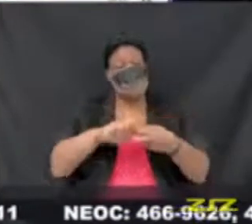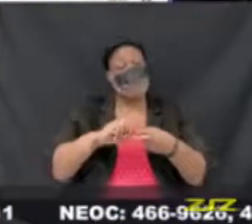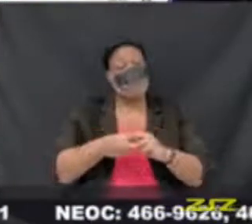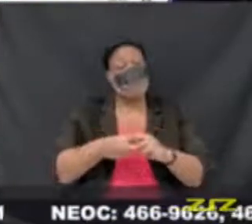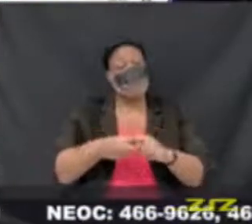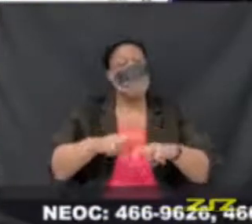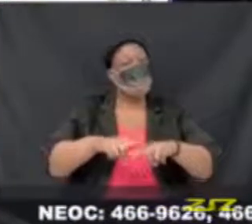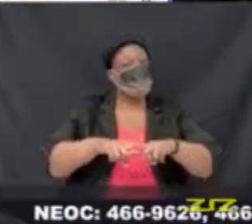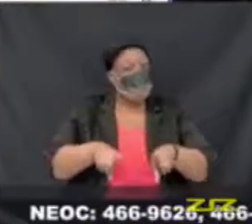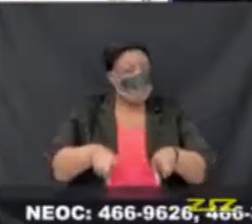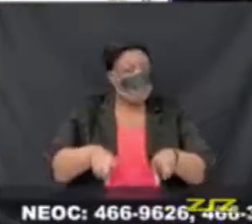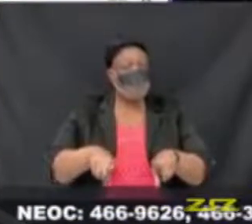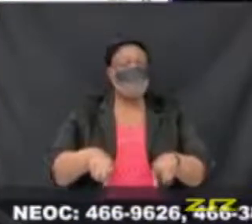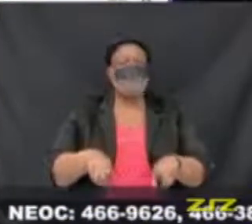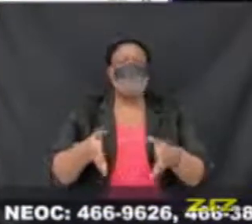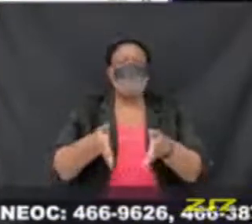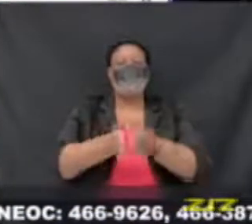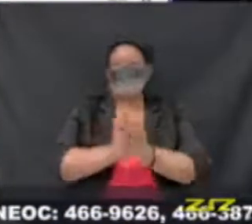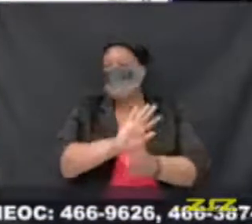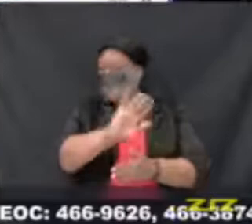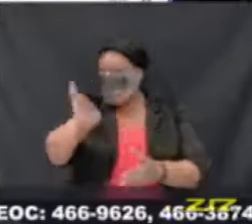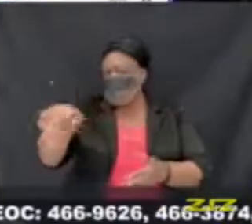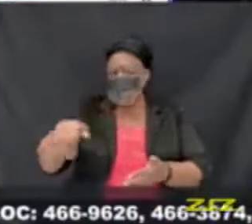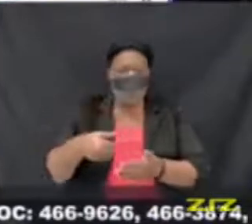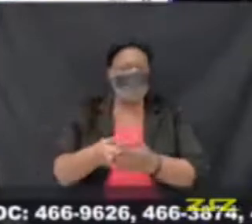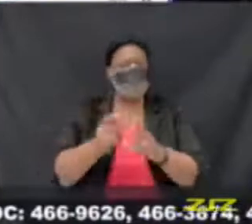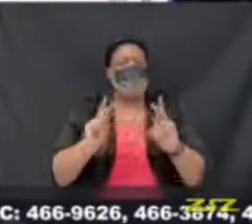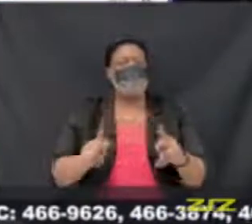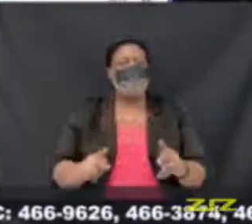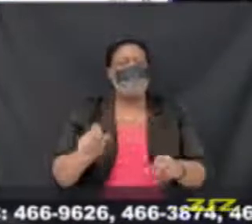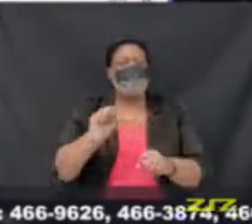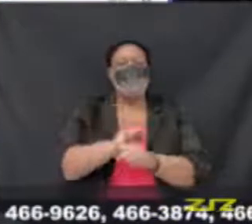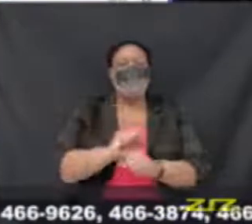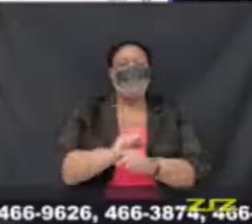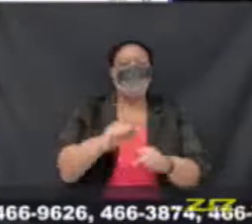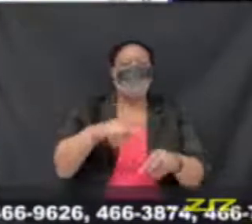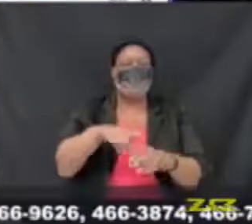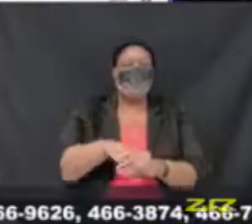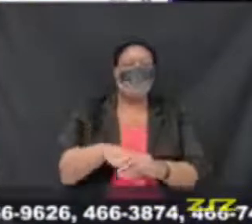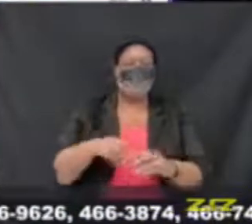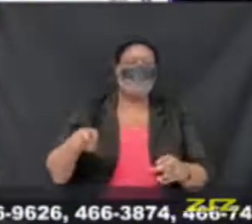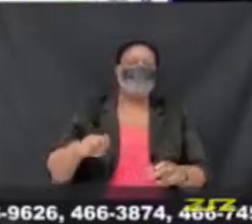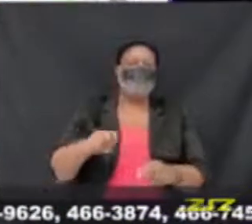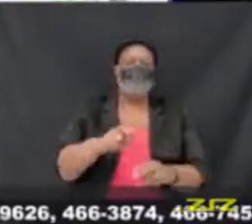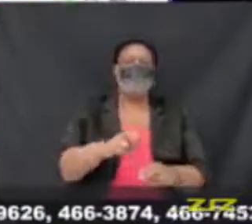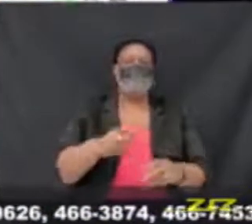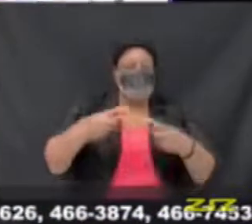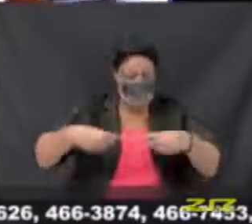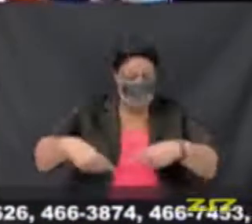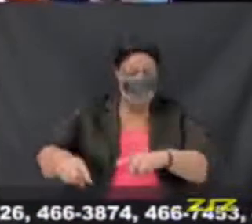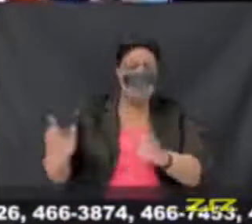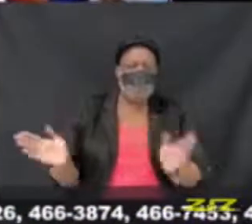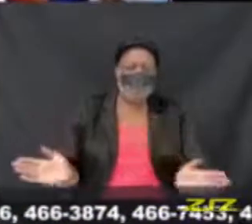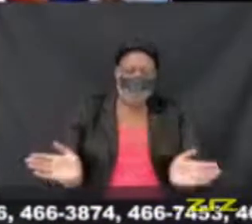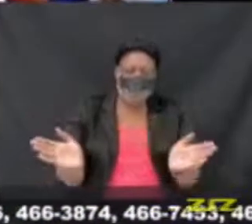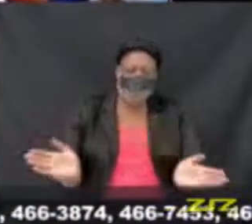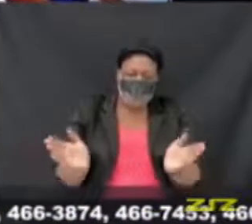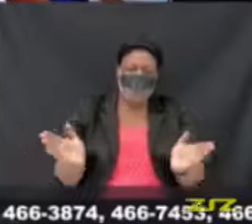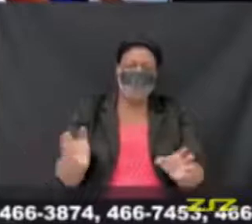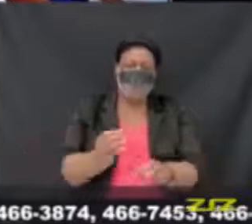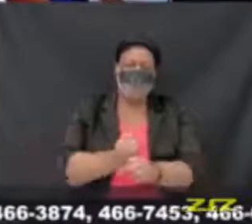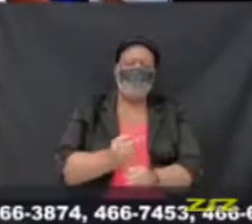appealing to everyone in the tourism sector in particular to, again, go get vaccinated. It's very important. It